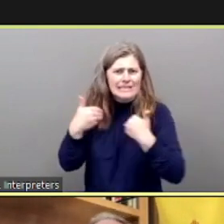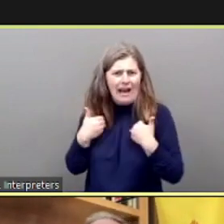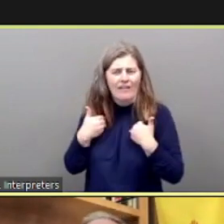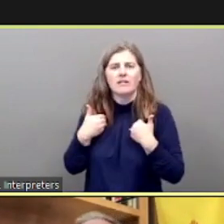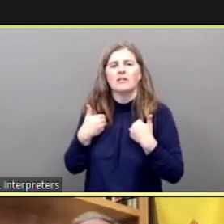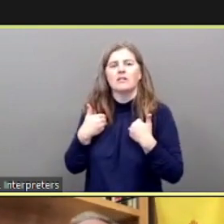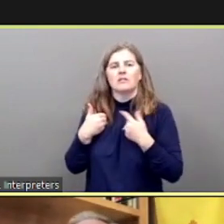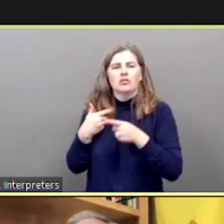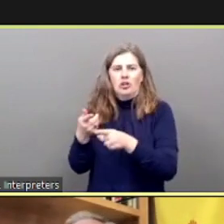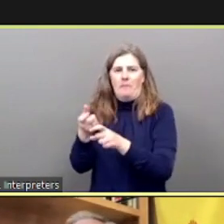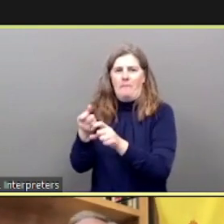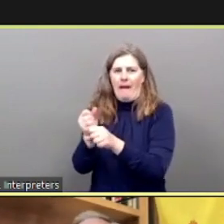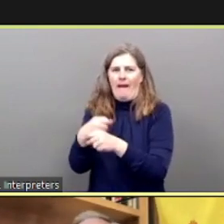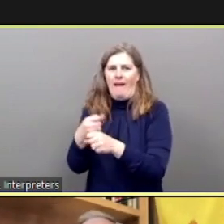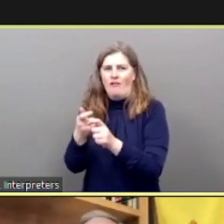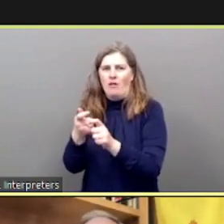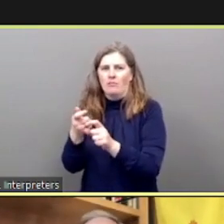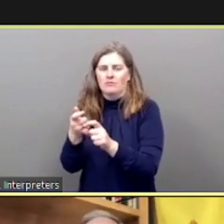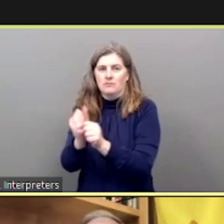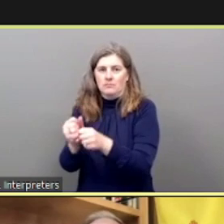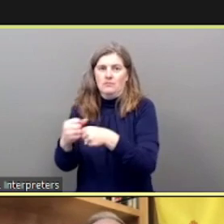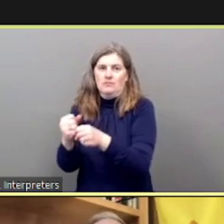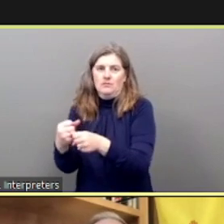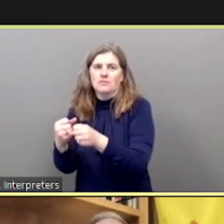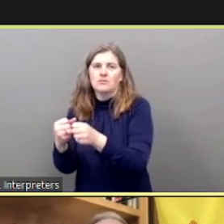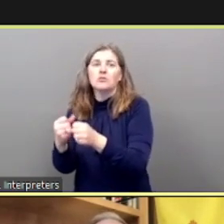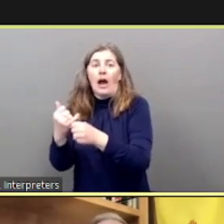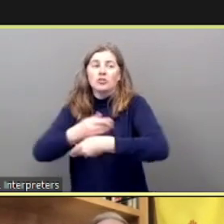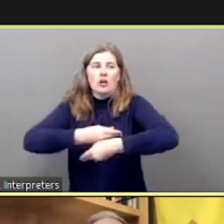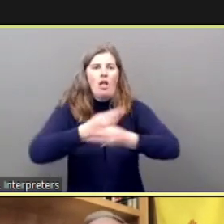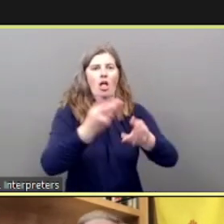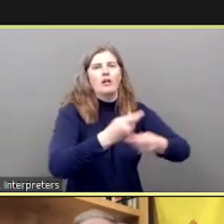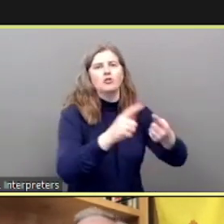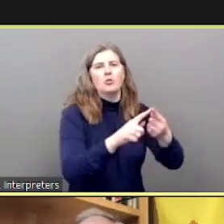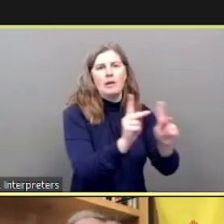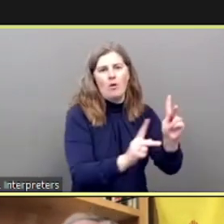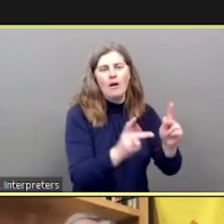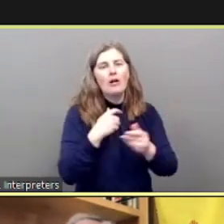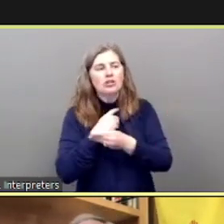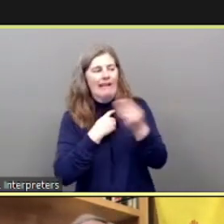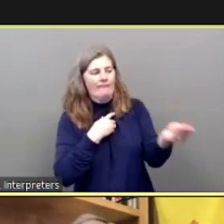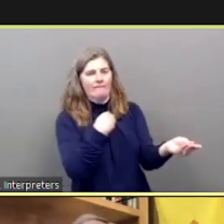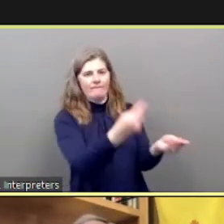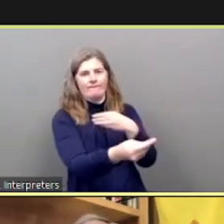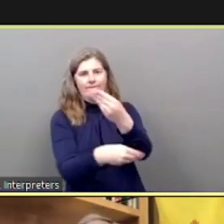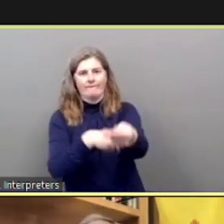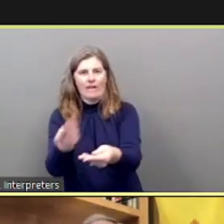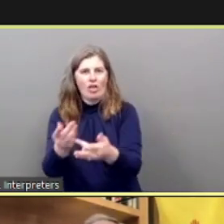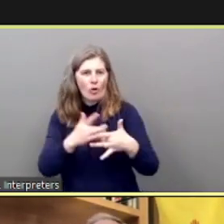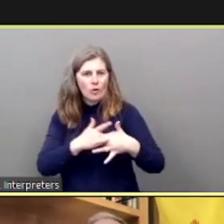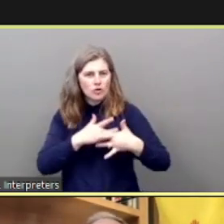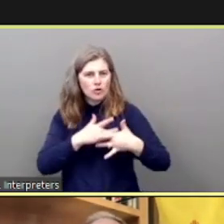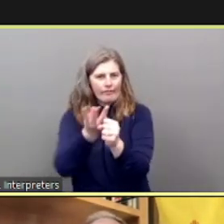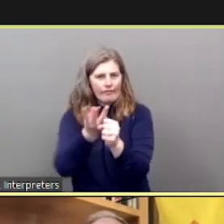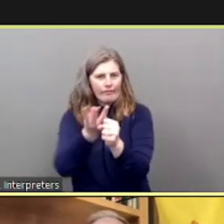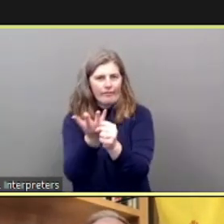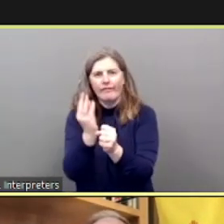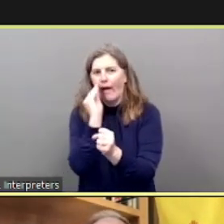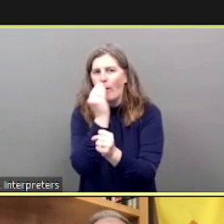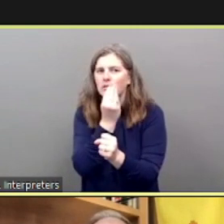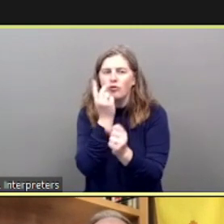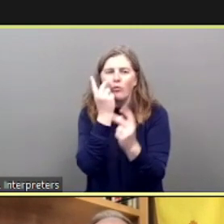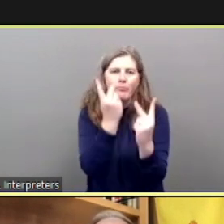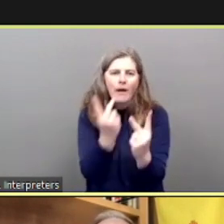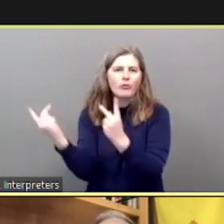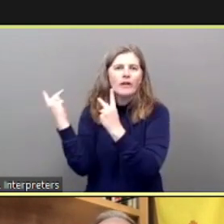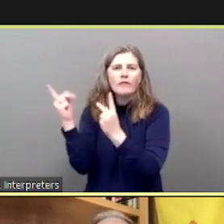switched from basically production mode to distribution mode. And now she's giving them away to folks in memory of lost loved